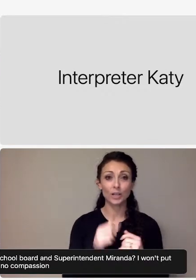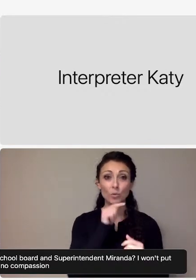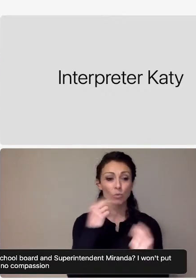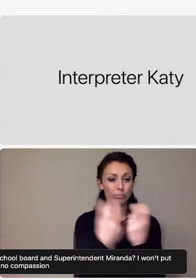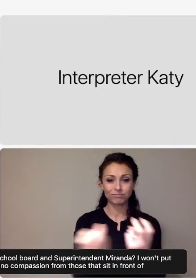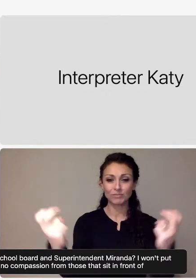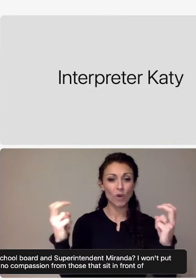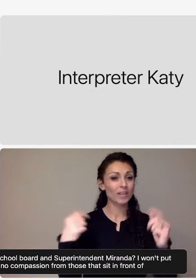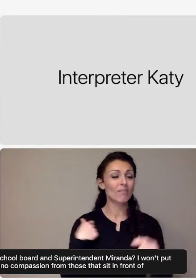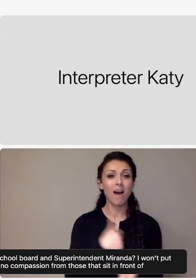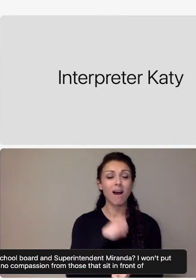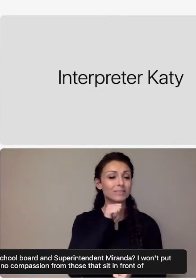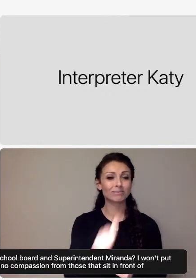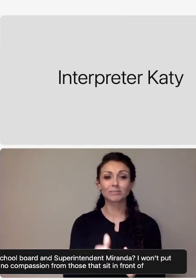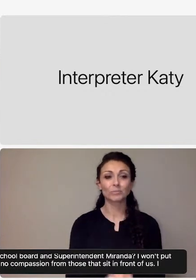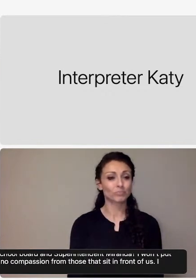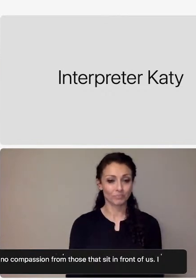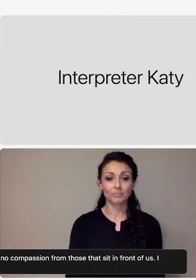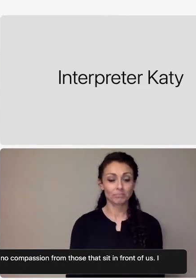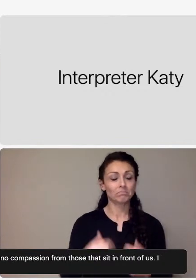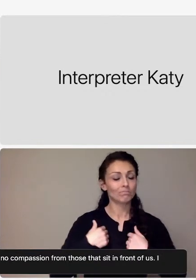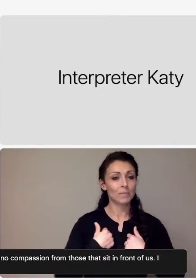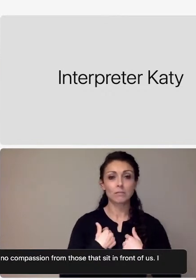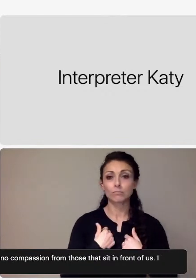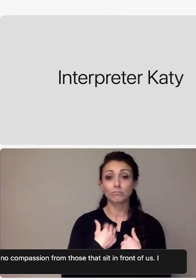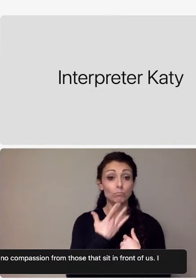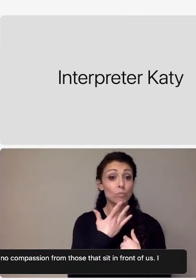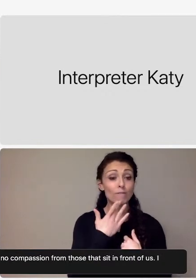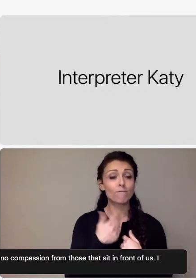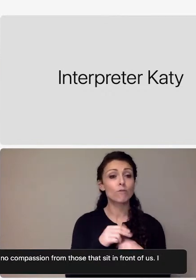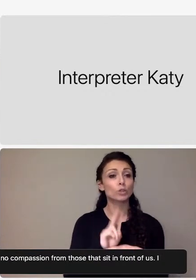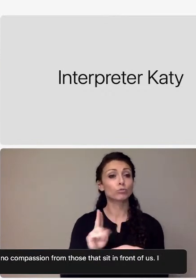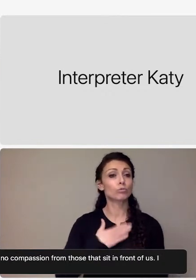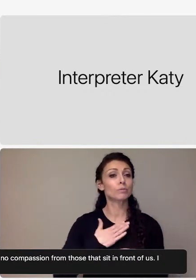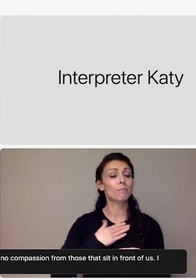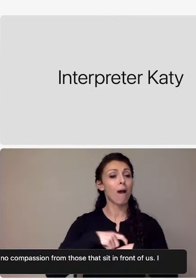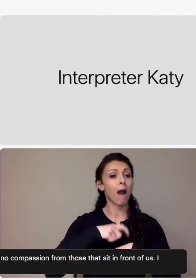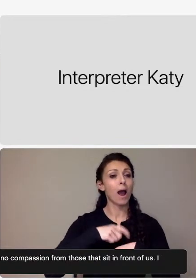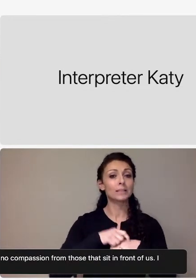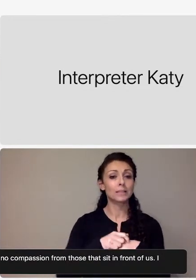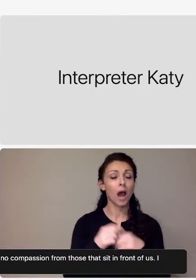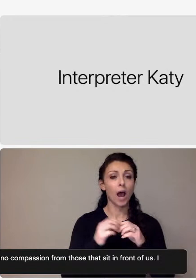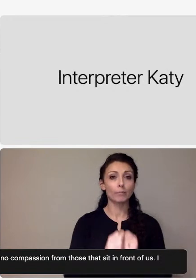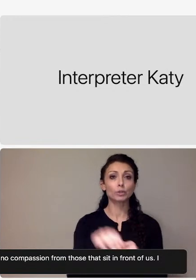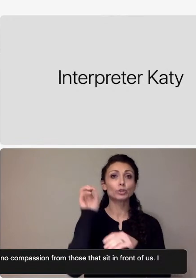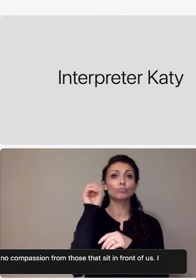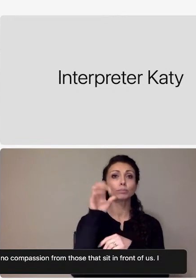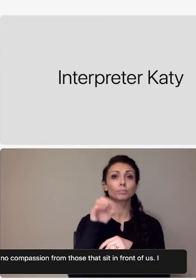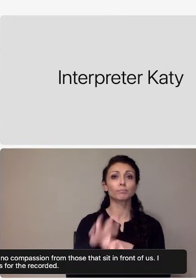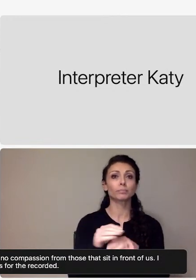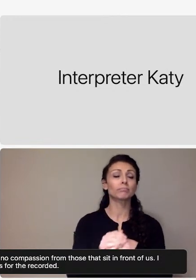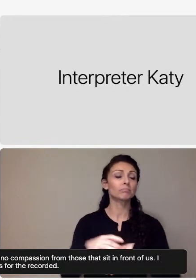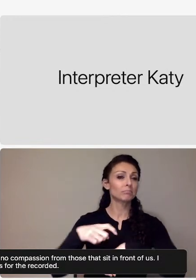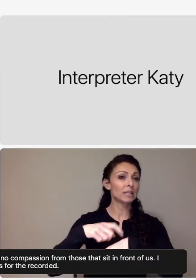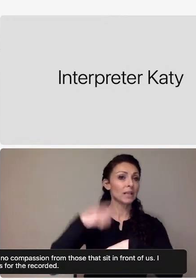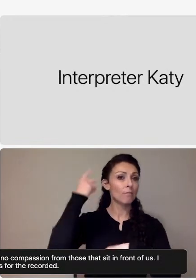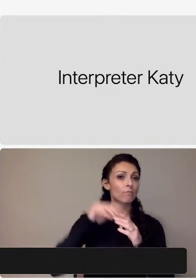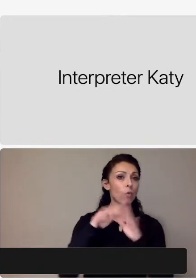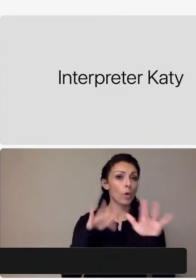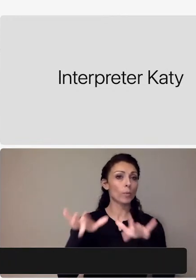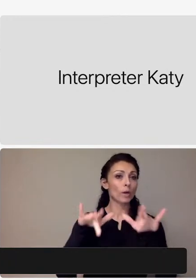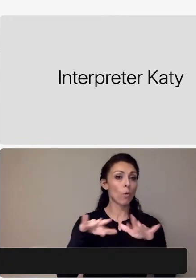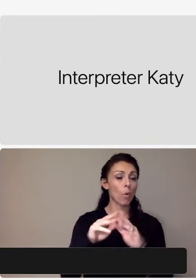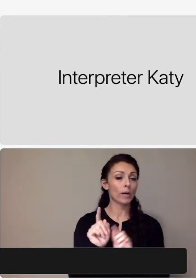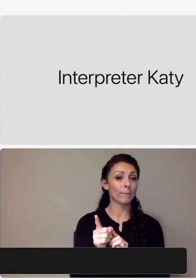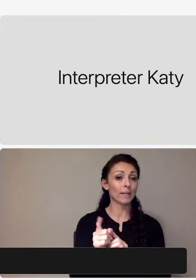of us i prefer to use my time to share some important thoughts and rhetorical questions for the recorded minutes one do you